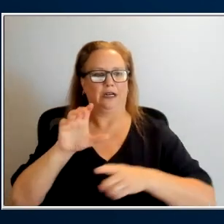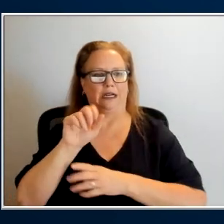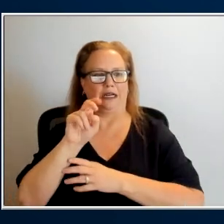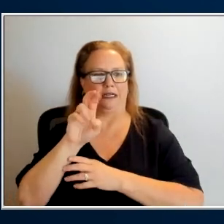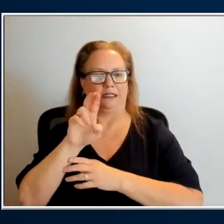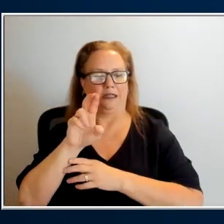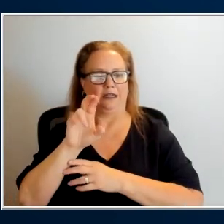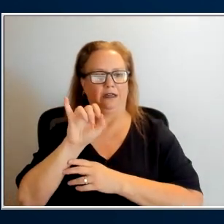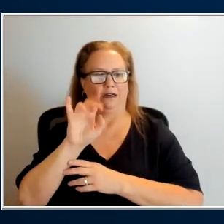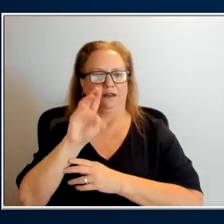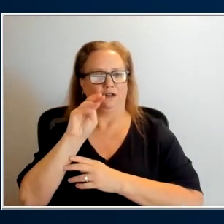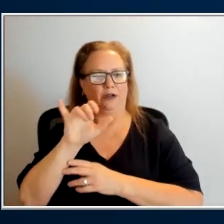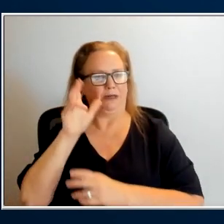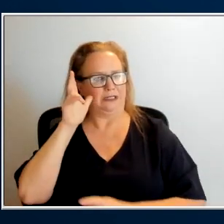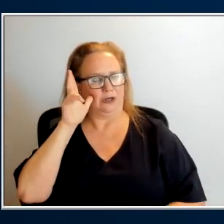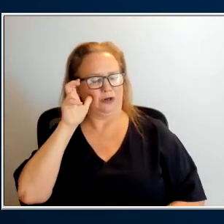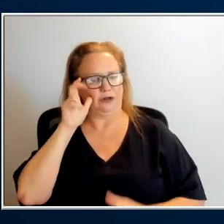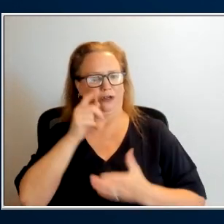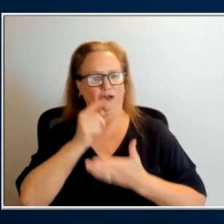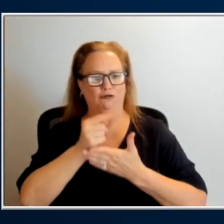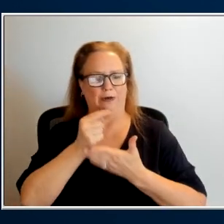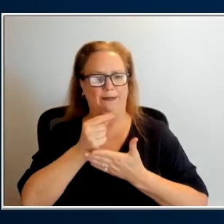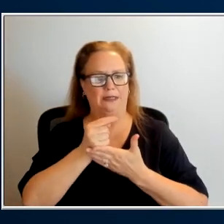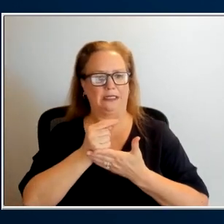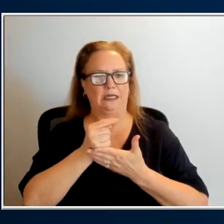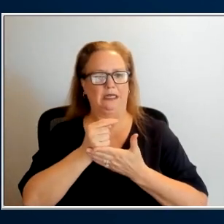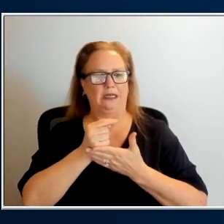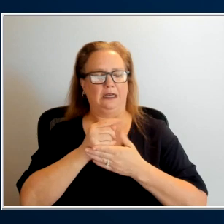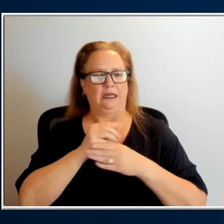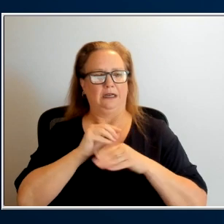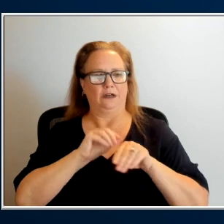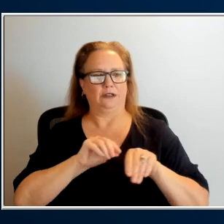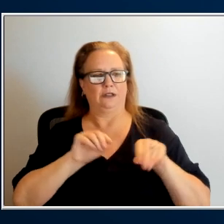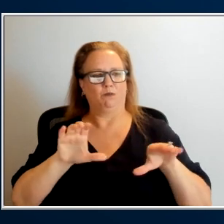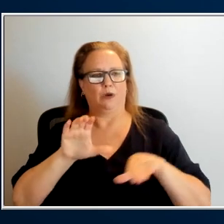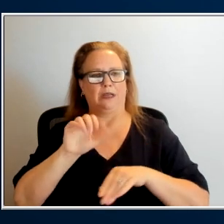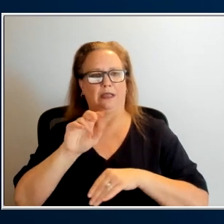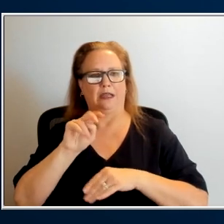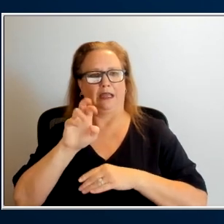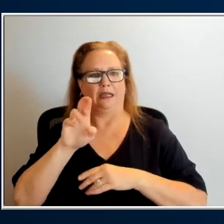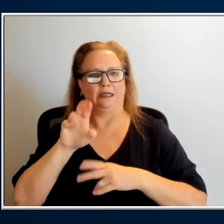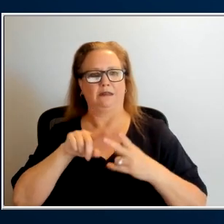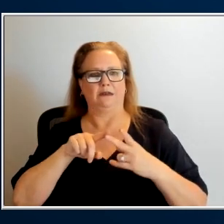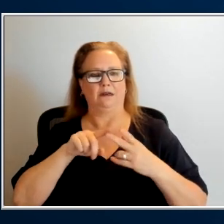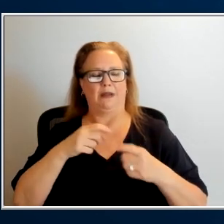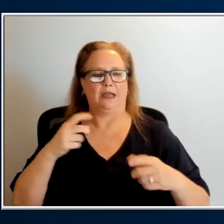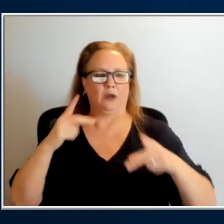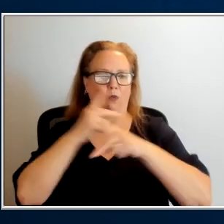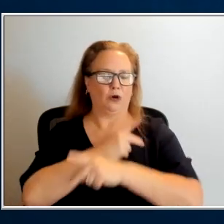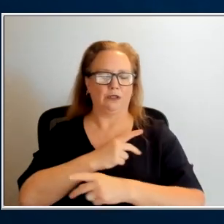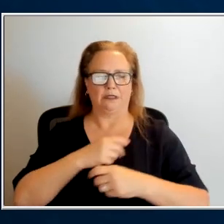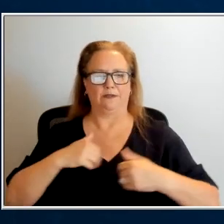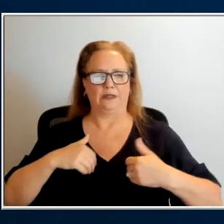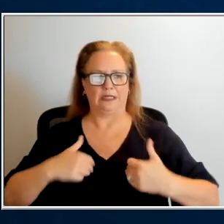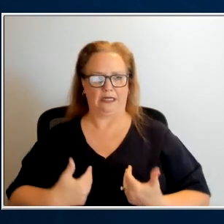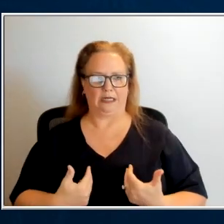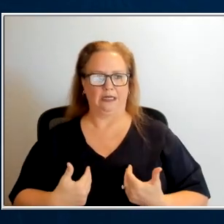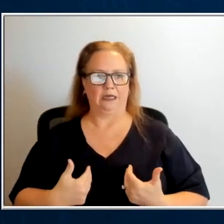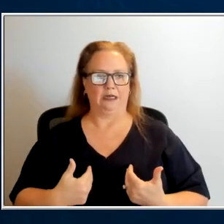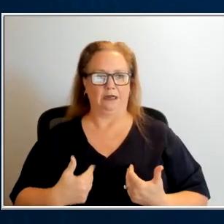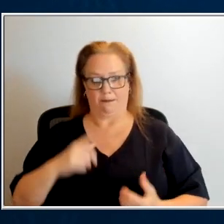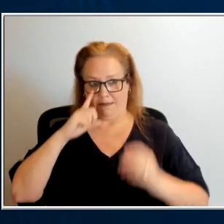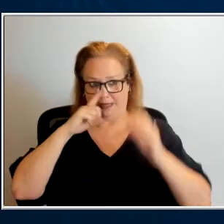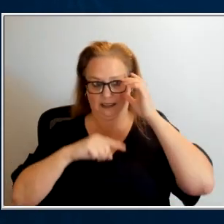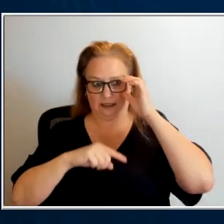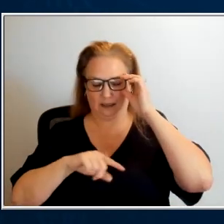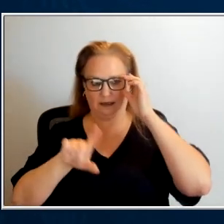heard treatments could spread the cancer, that'll just compound your fatigue, which are myths.